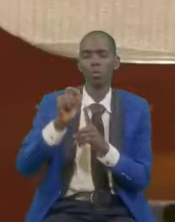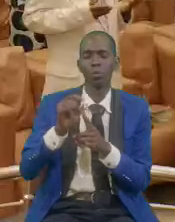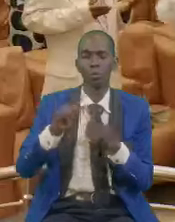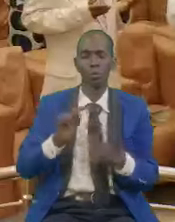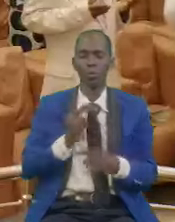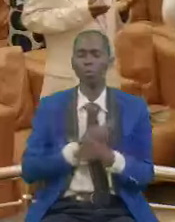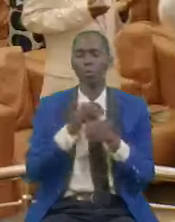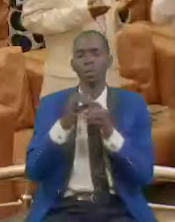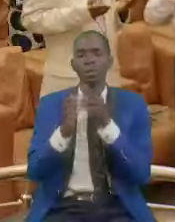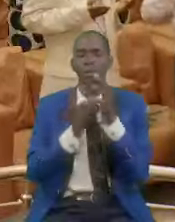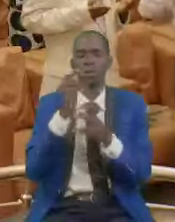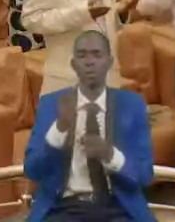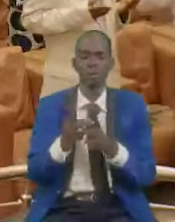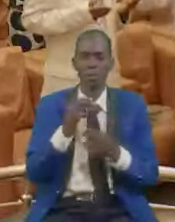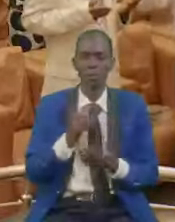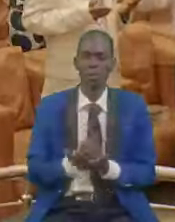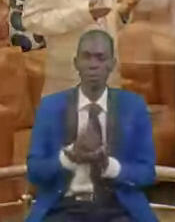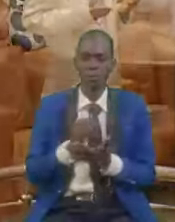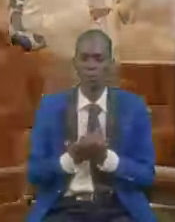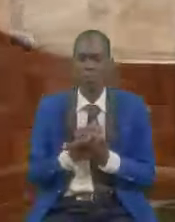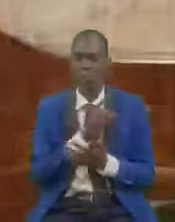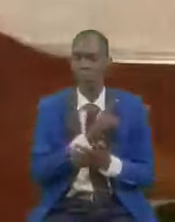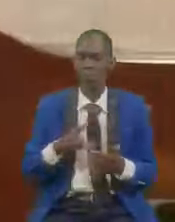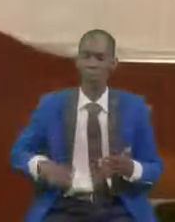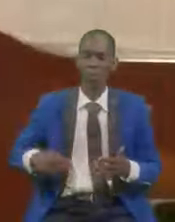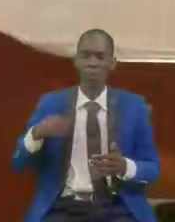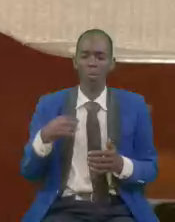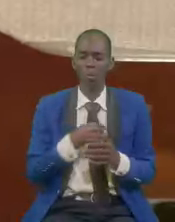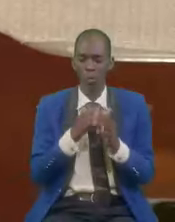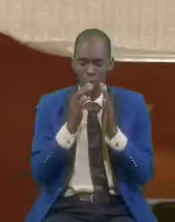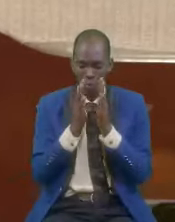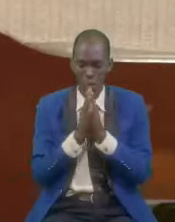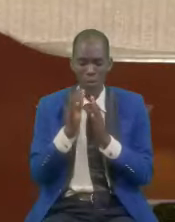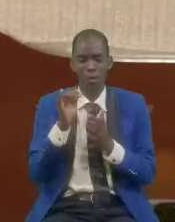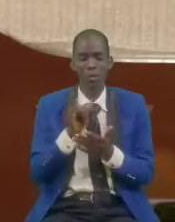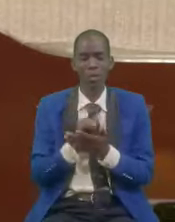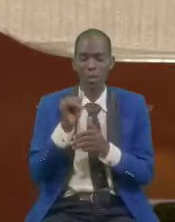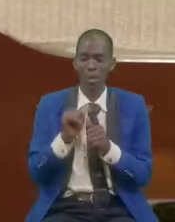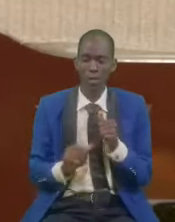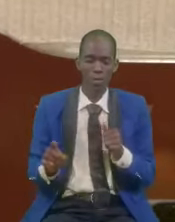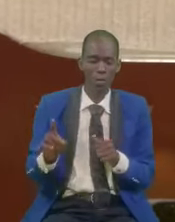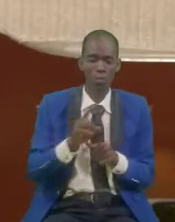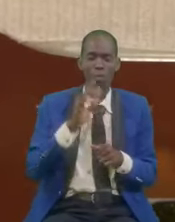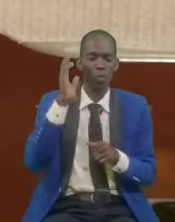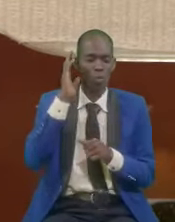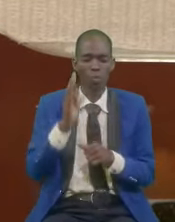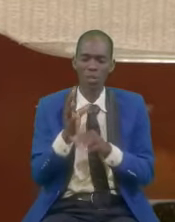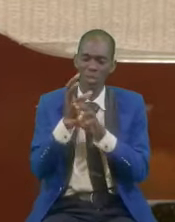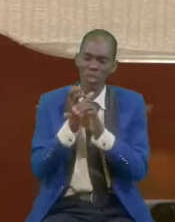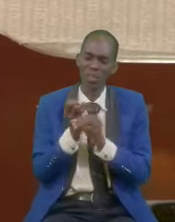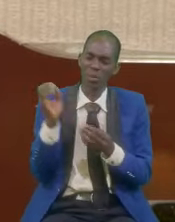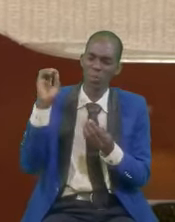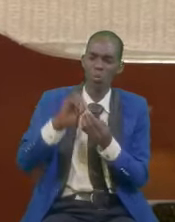Jesus' name. Lord, we pray everyone will receive more of your